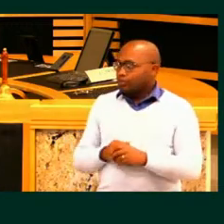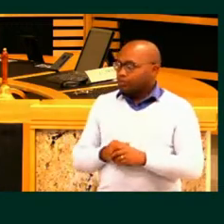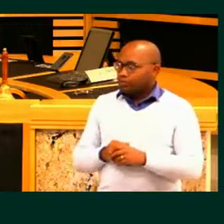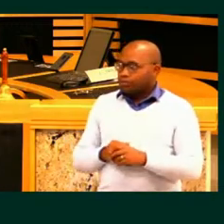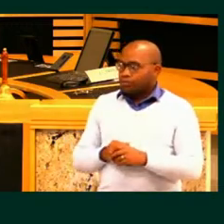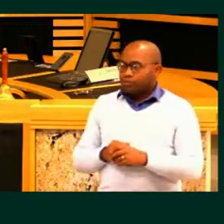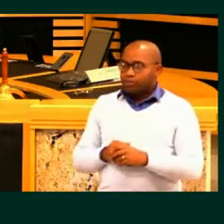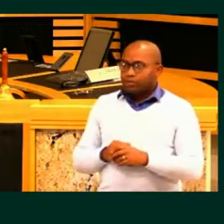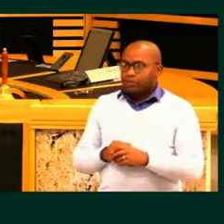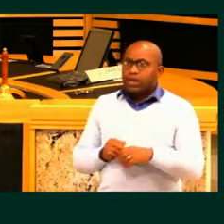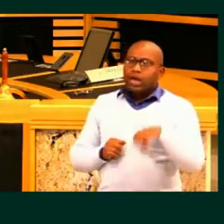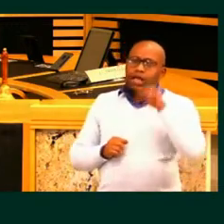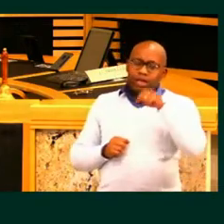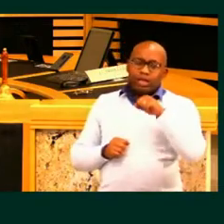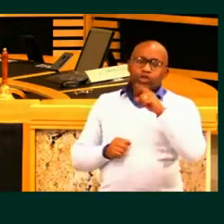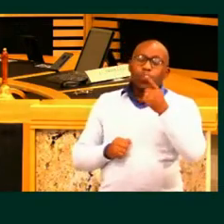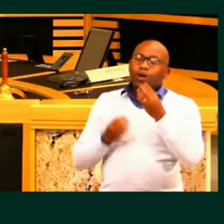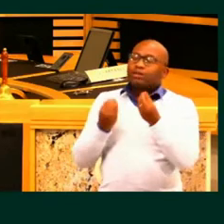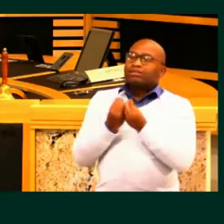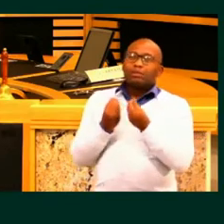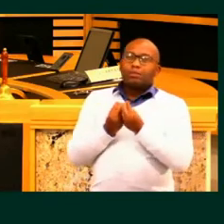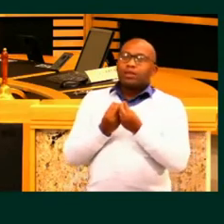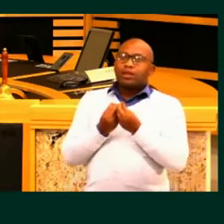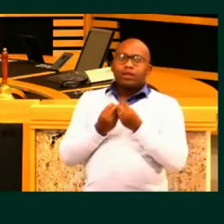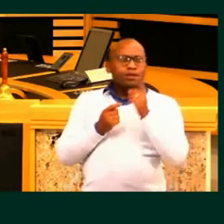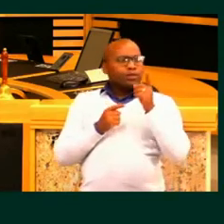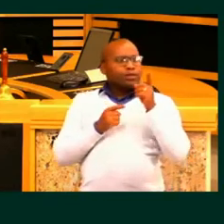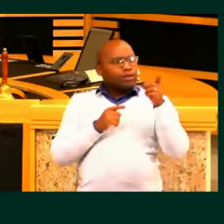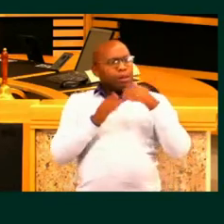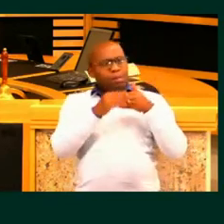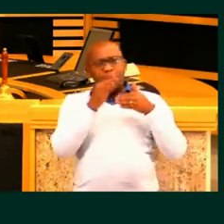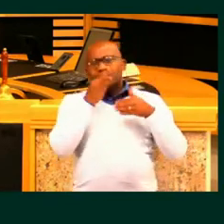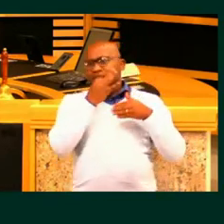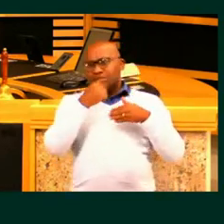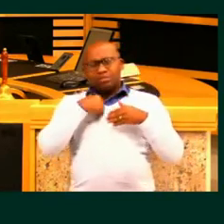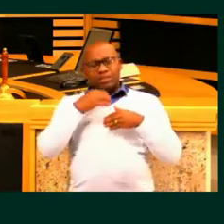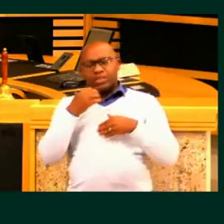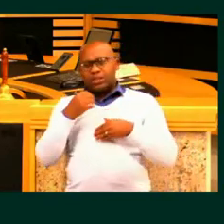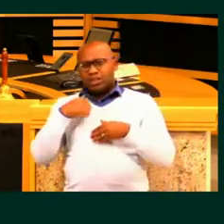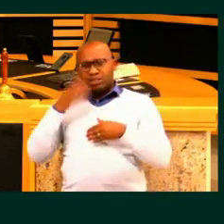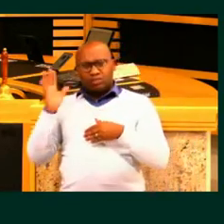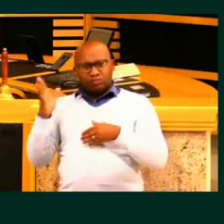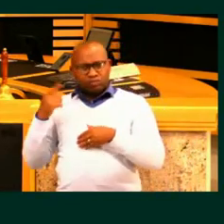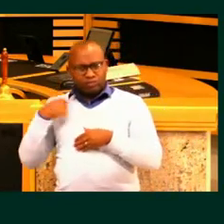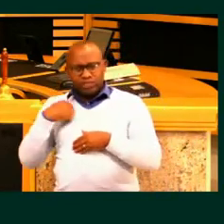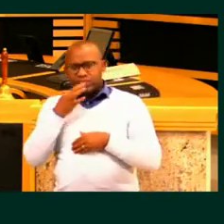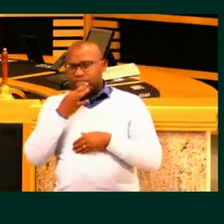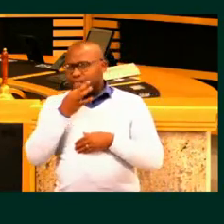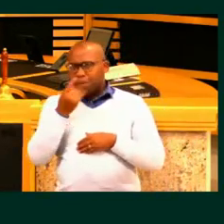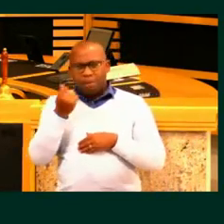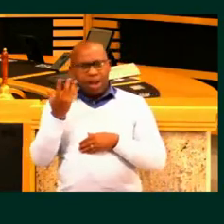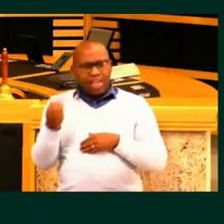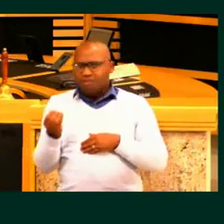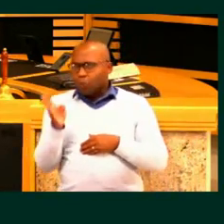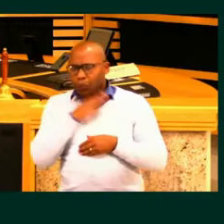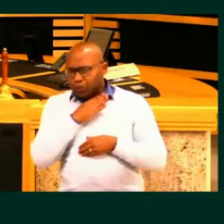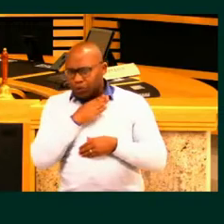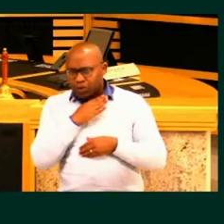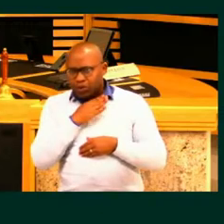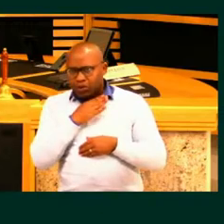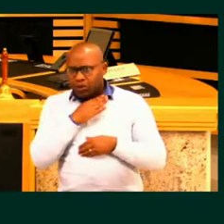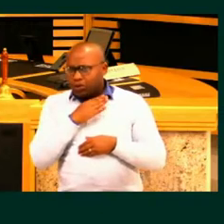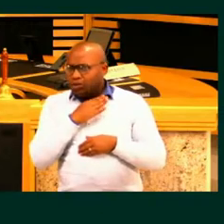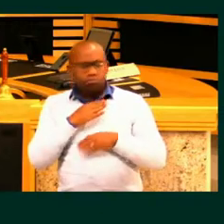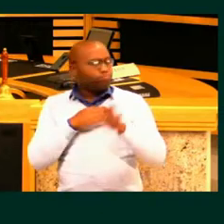have budgets because the member said that I said there is no money something else to say there's no money